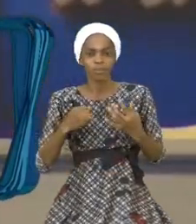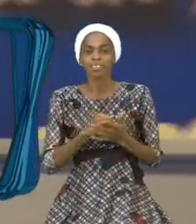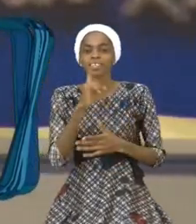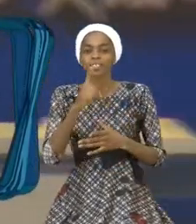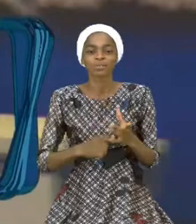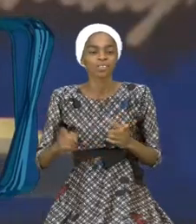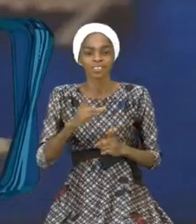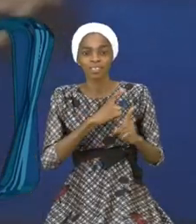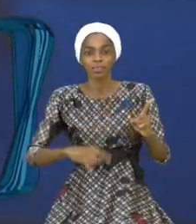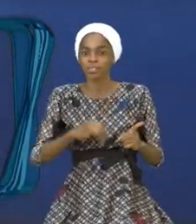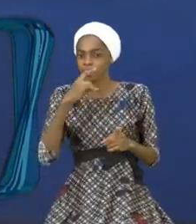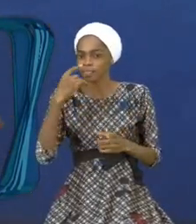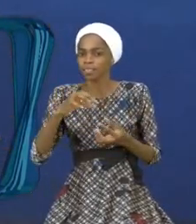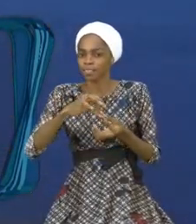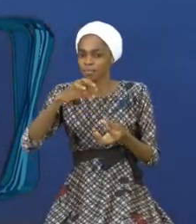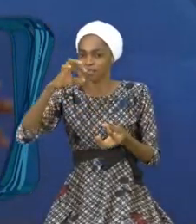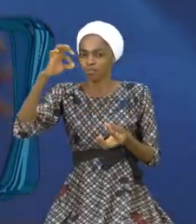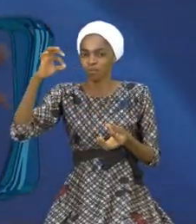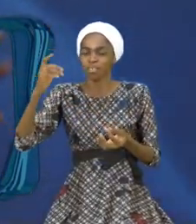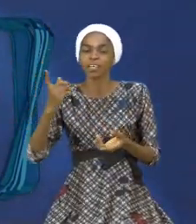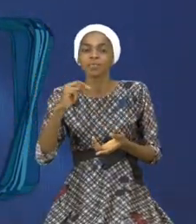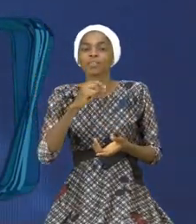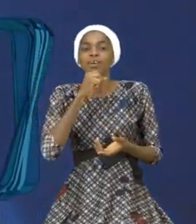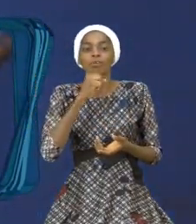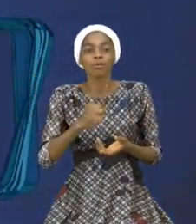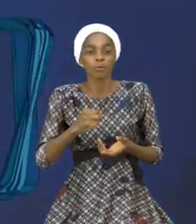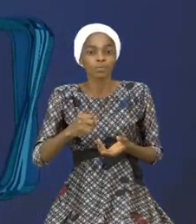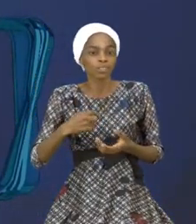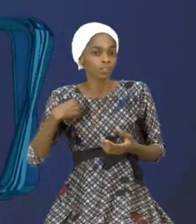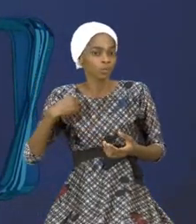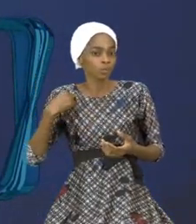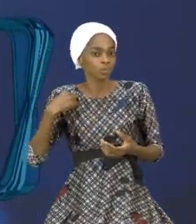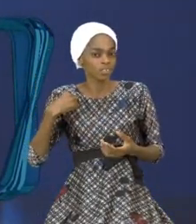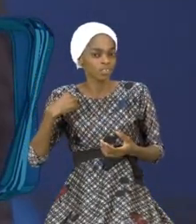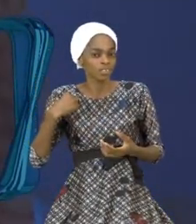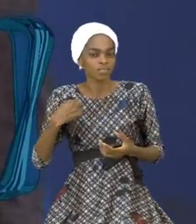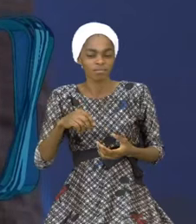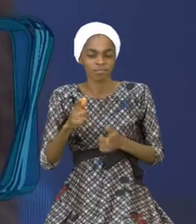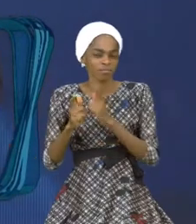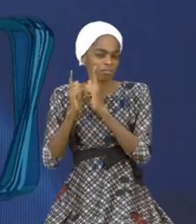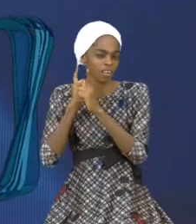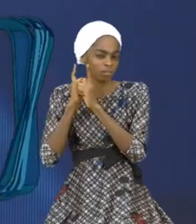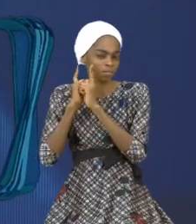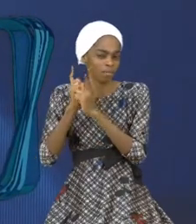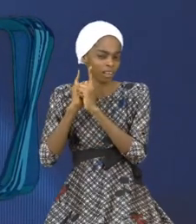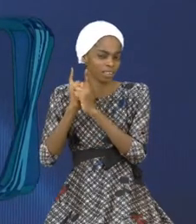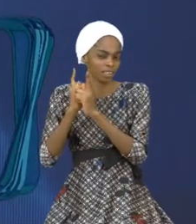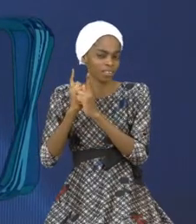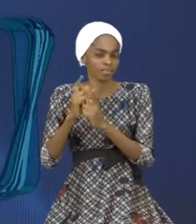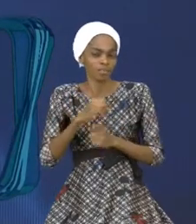saying spiritually. The old clothes, garment of malice, of